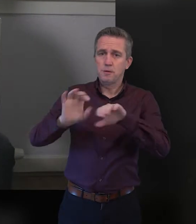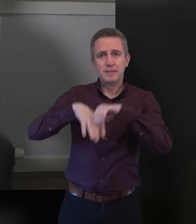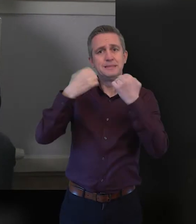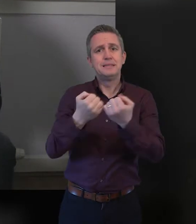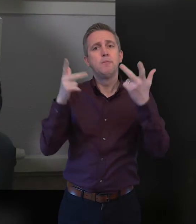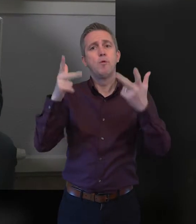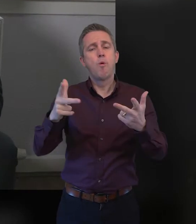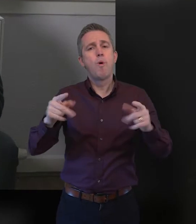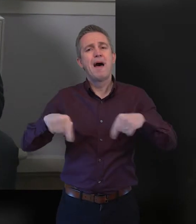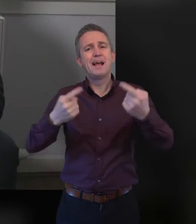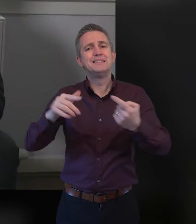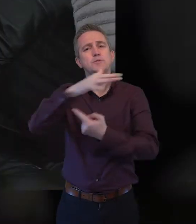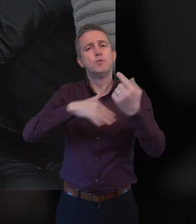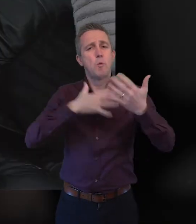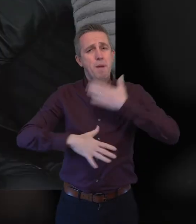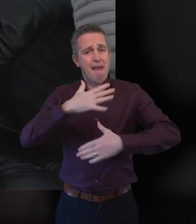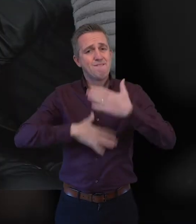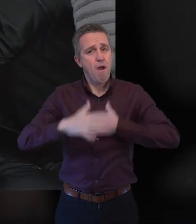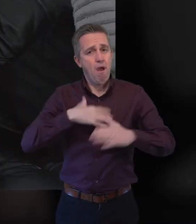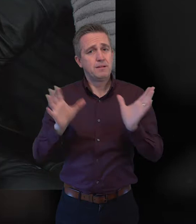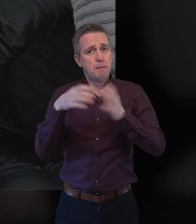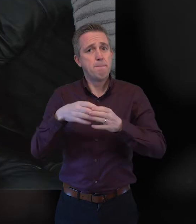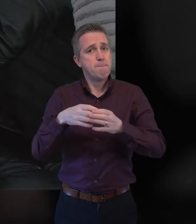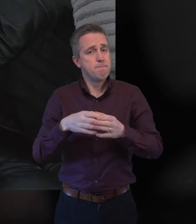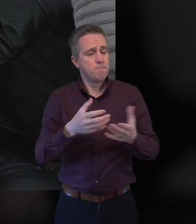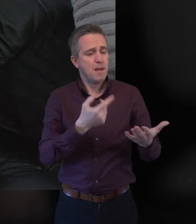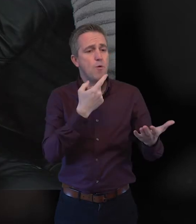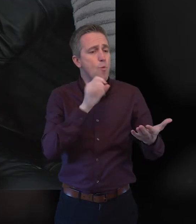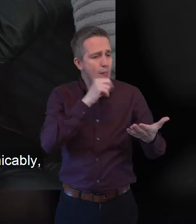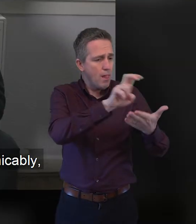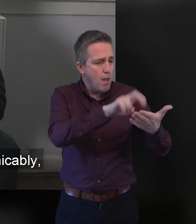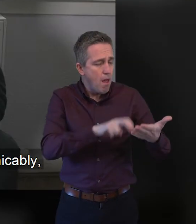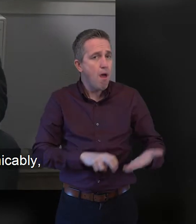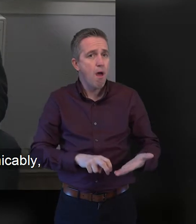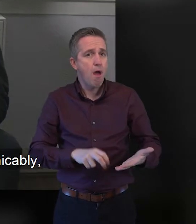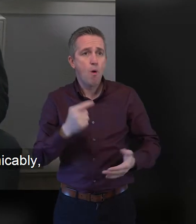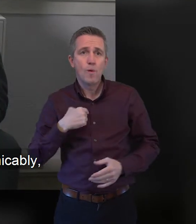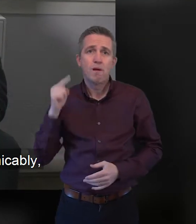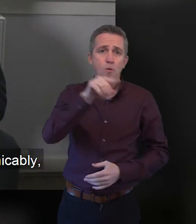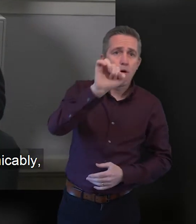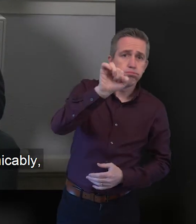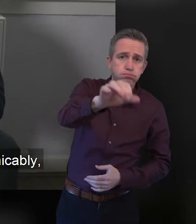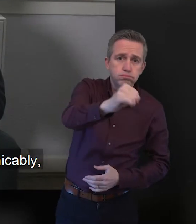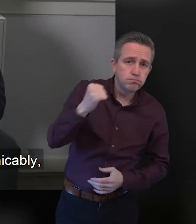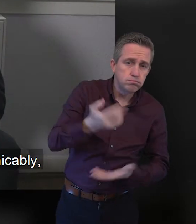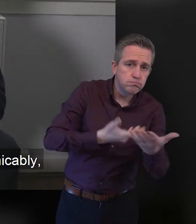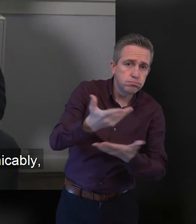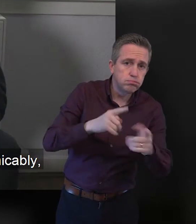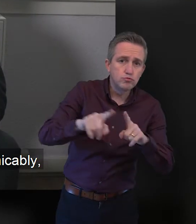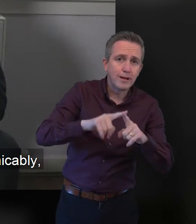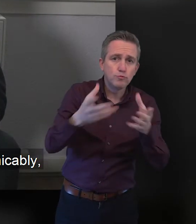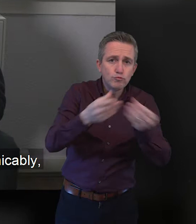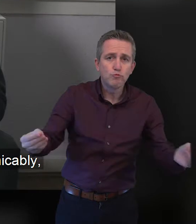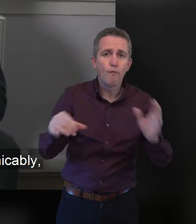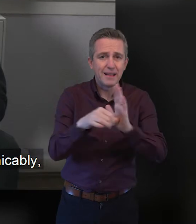than happy to sit and discuss, take some details. We can speak to them and investigate it if you want. I mean, we'd like people to try and speak to each other and resolve it